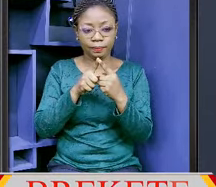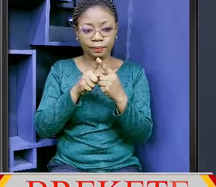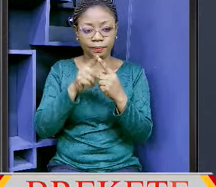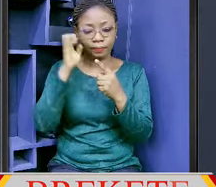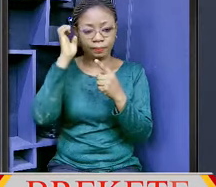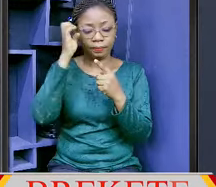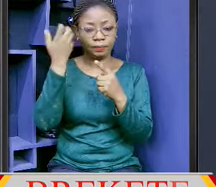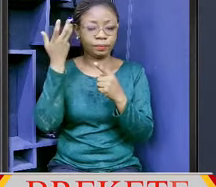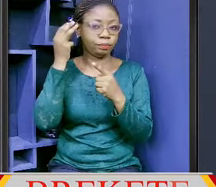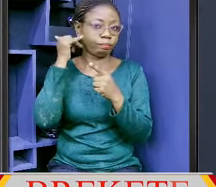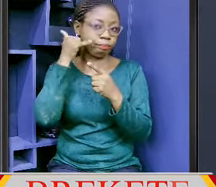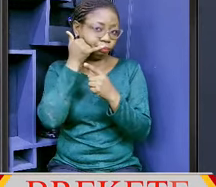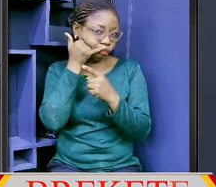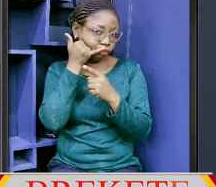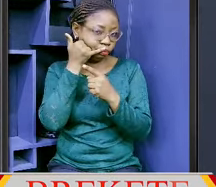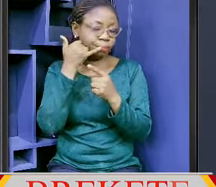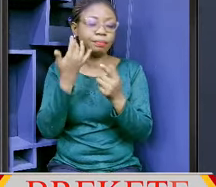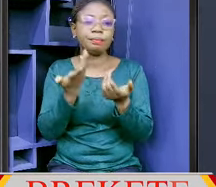in phone.